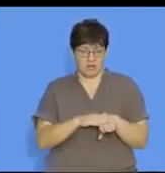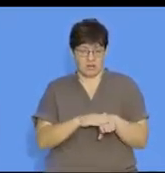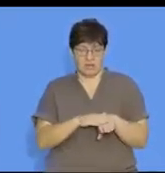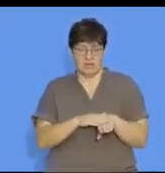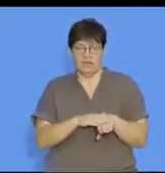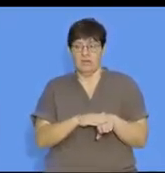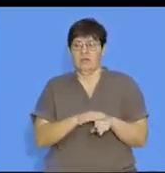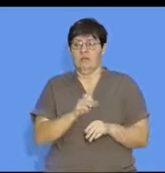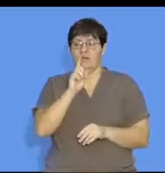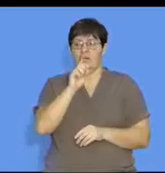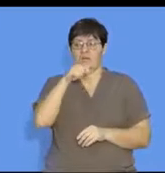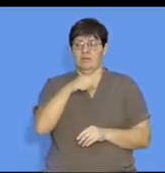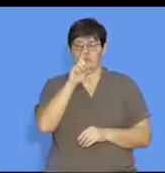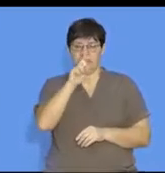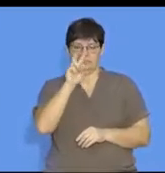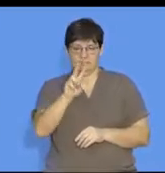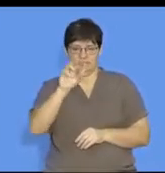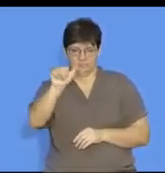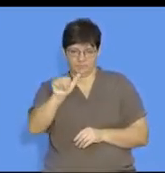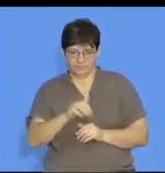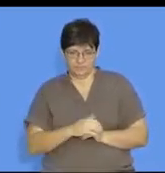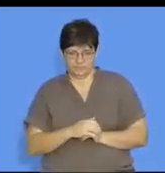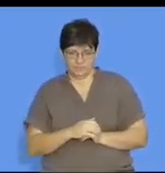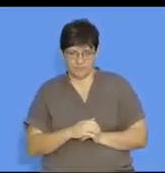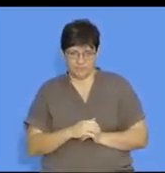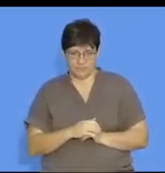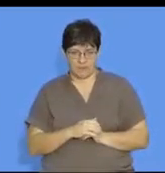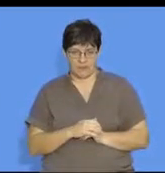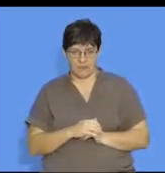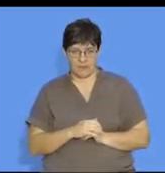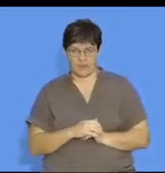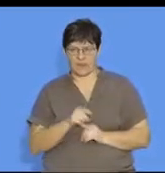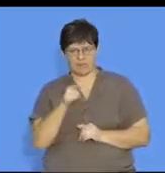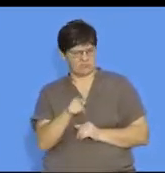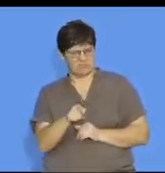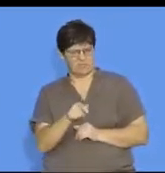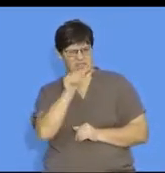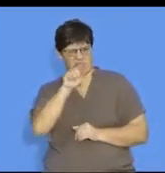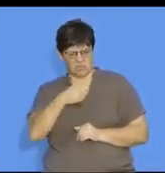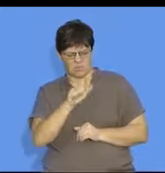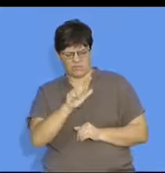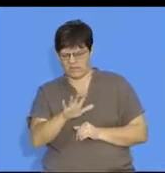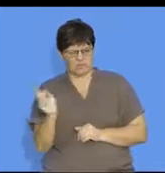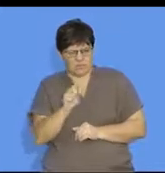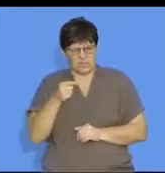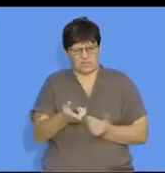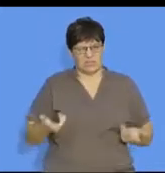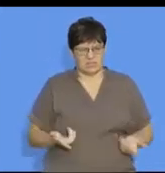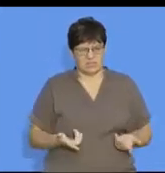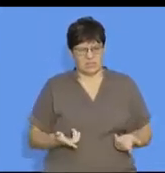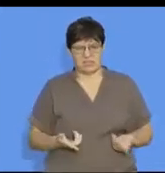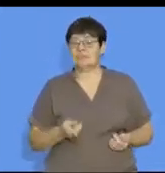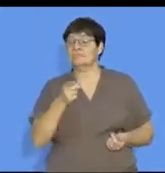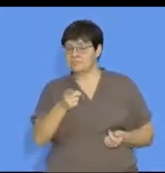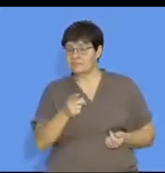or the main current in the circuit is 1,12 amperes. Okay, but then what is this 6,75